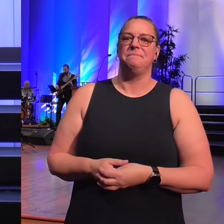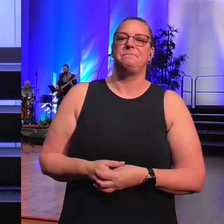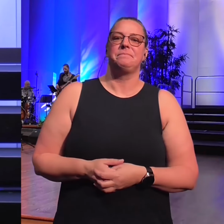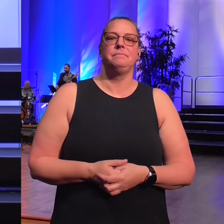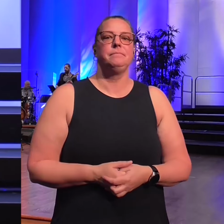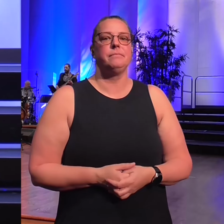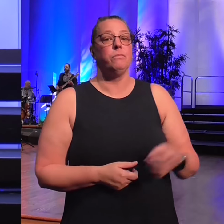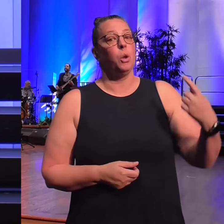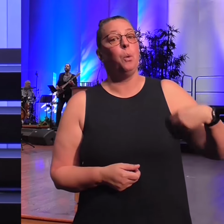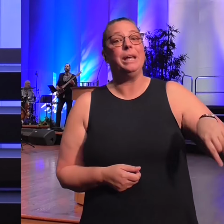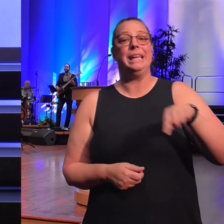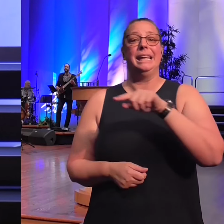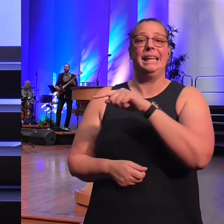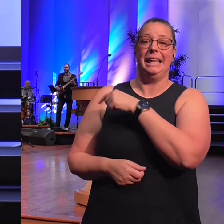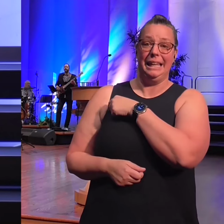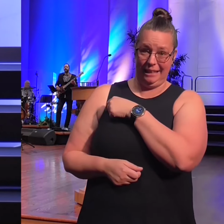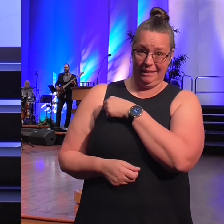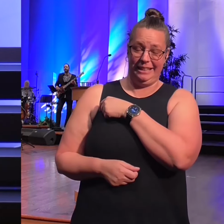We